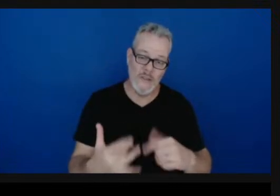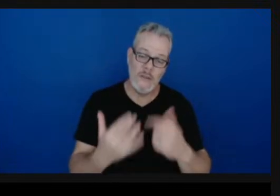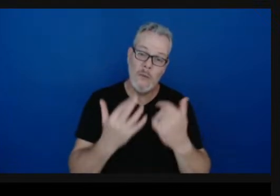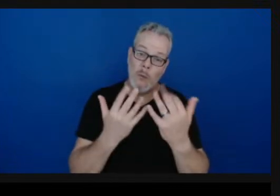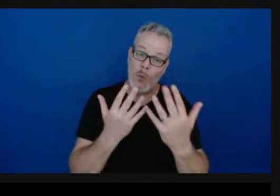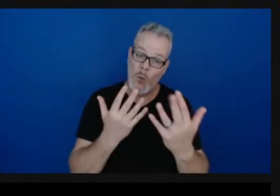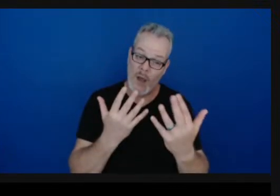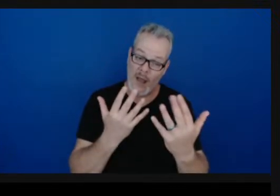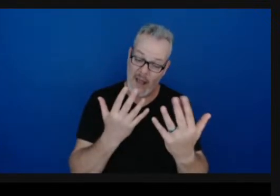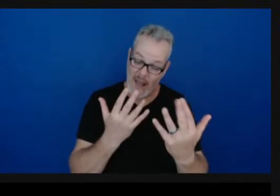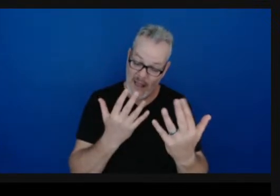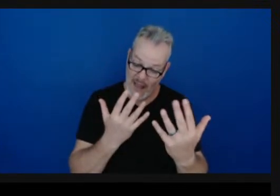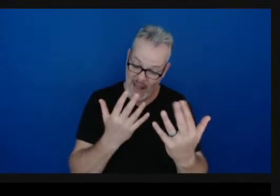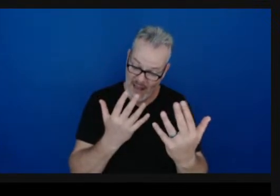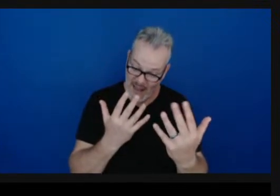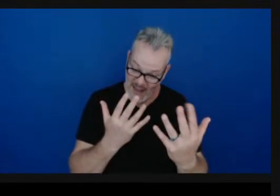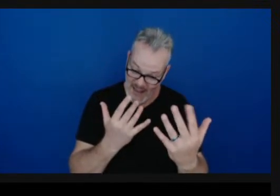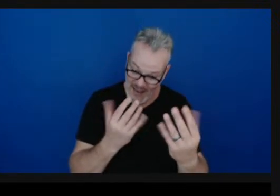that,